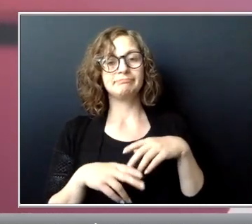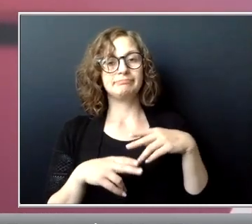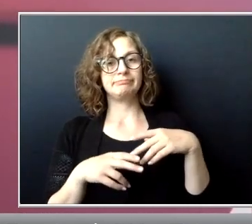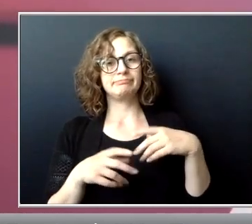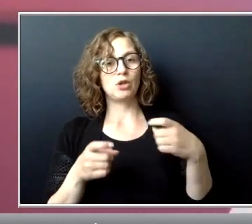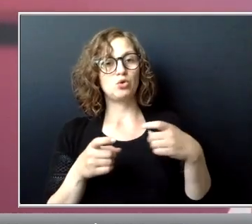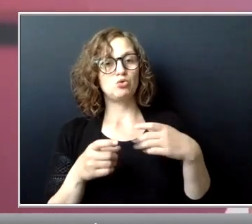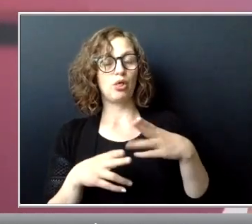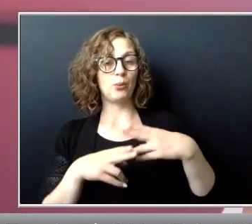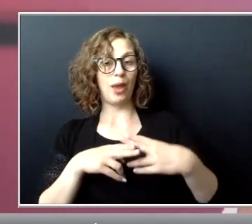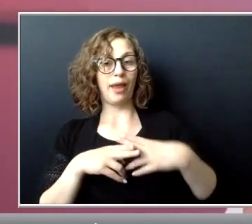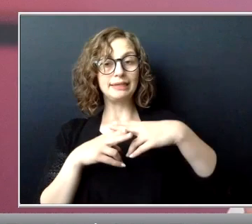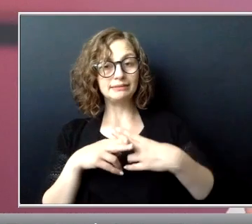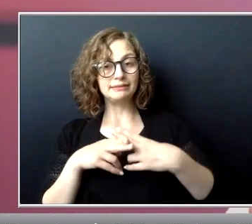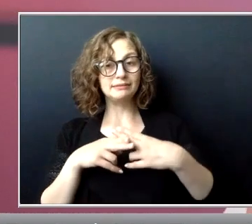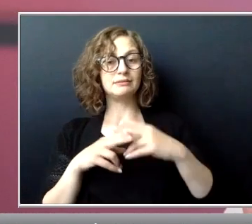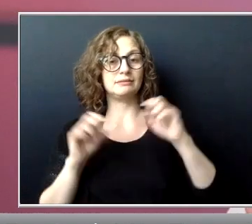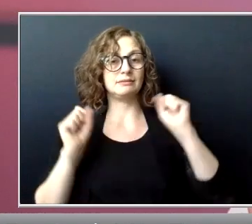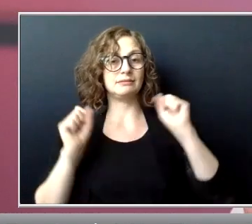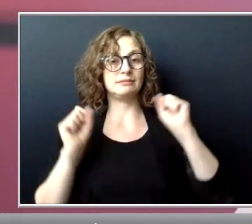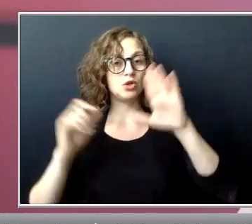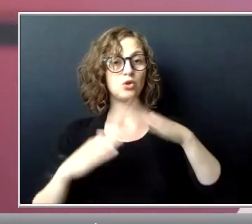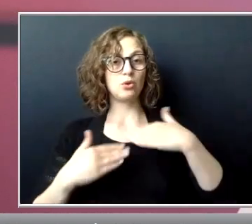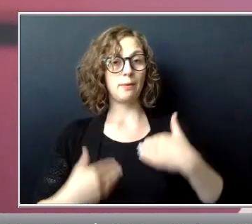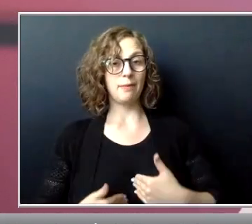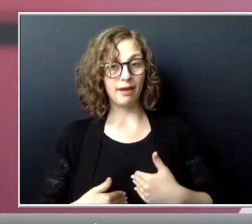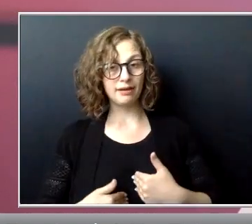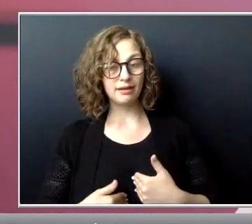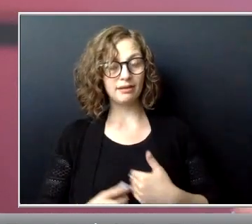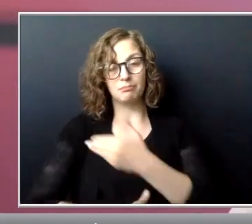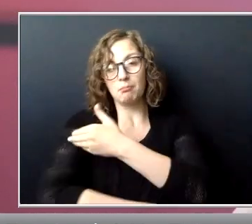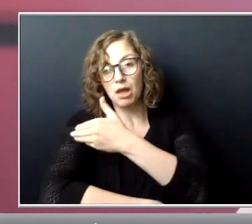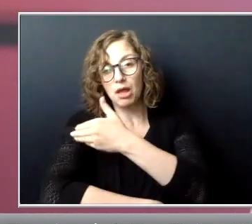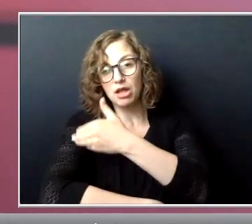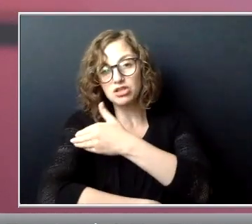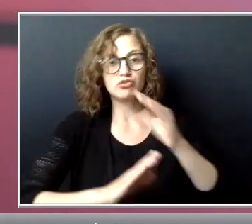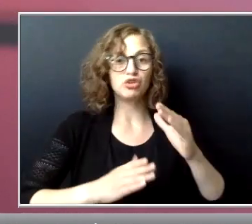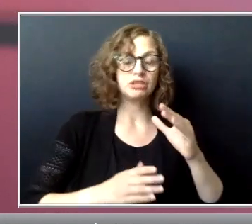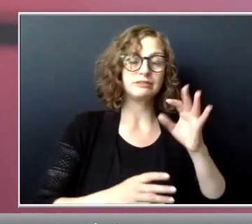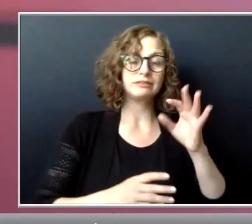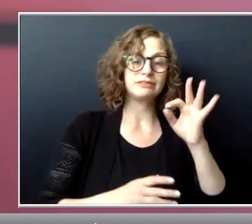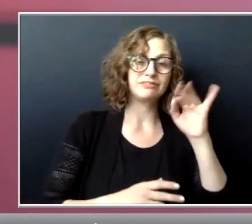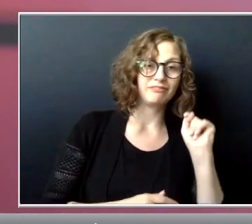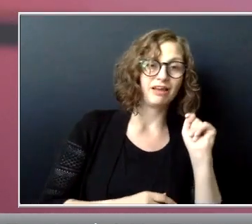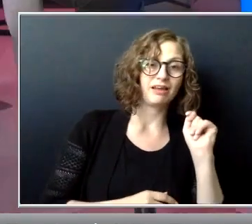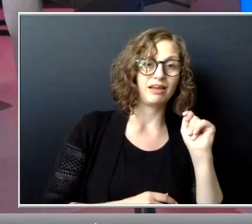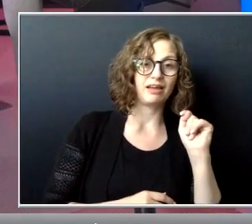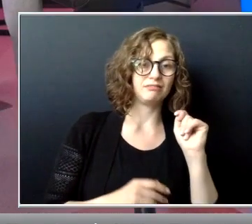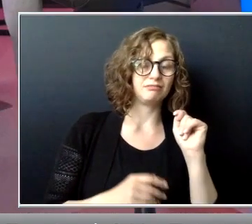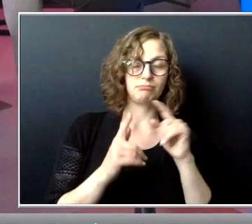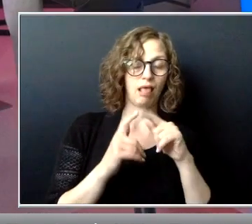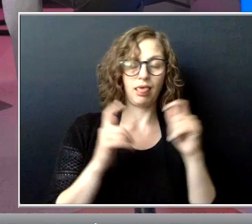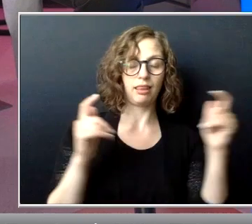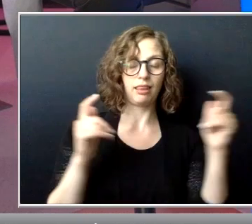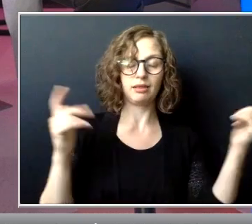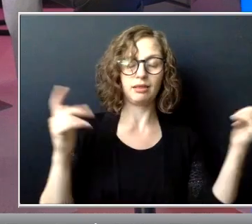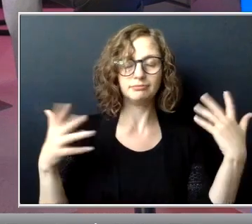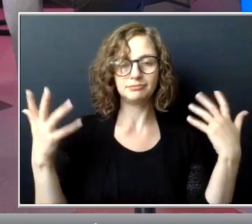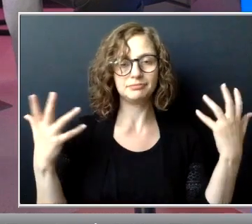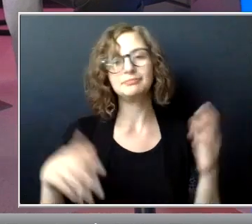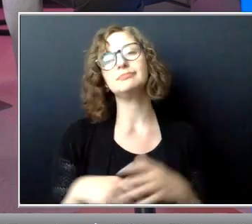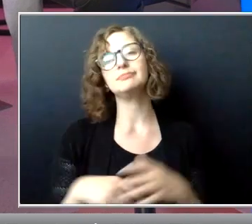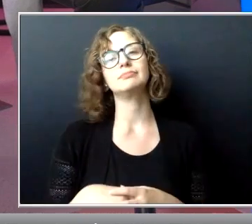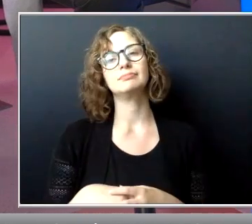just your body makeup, muscle versus fat versus all the other tissues. All the other stuff that's happening. And